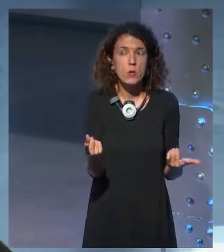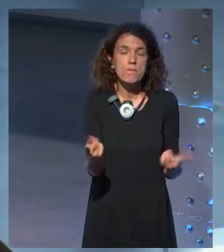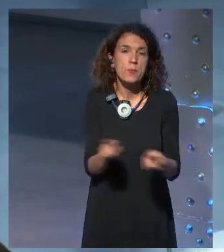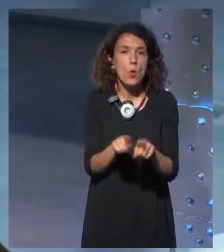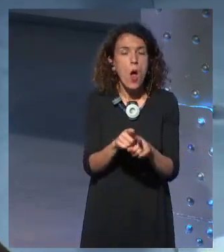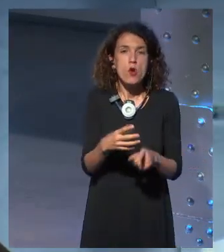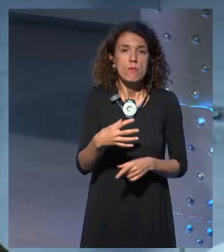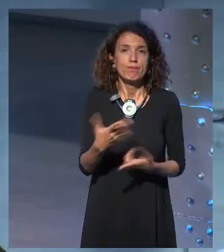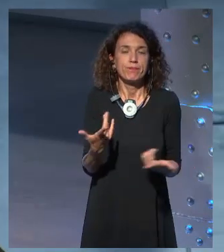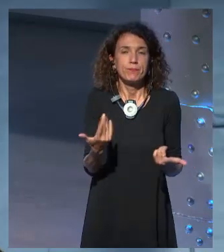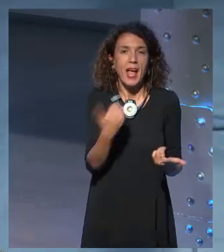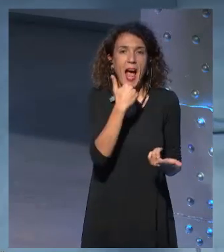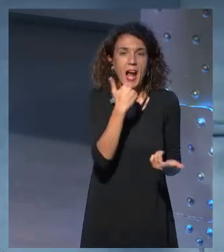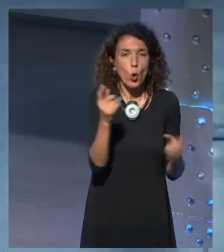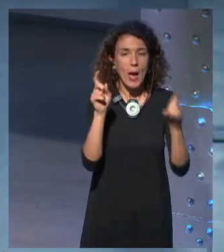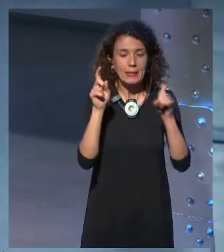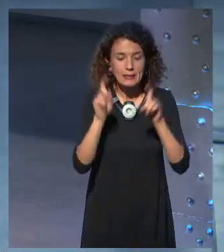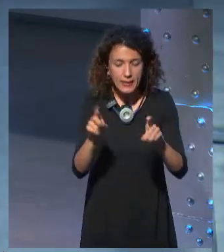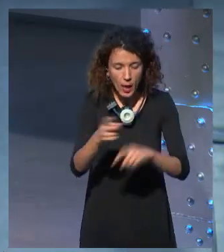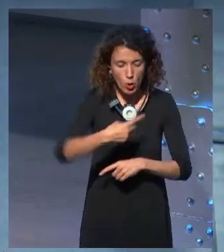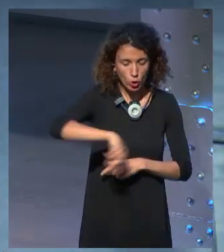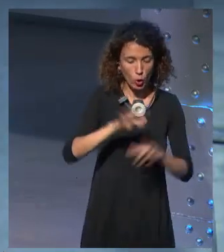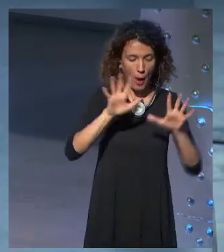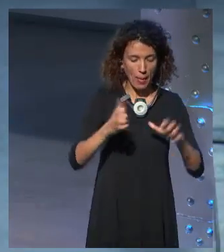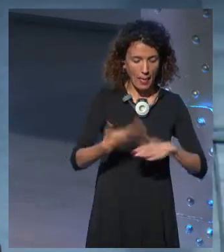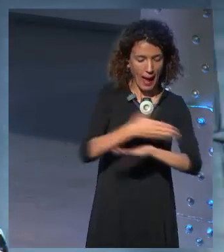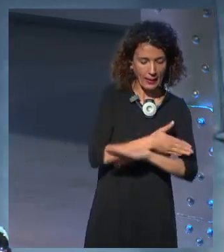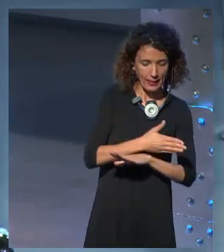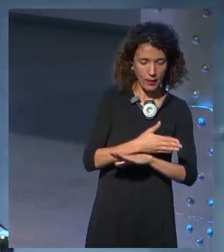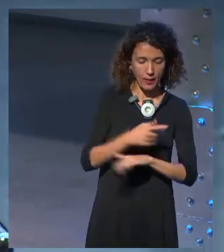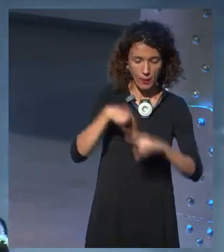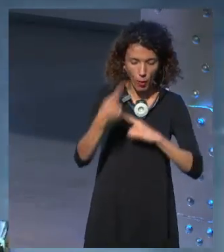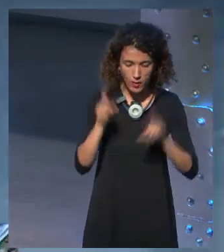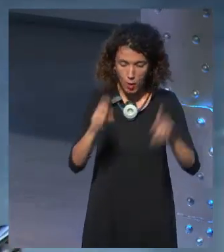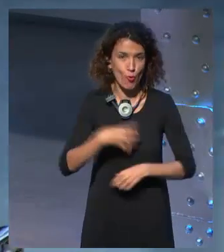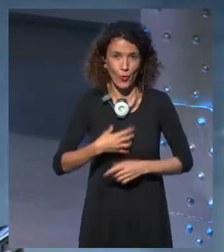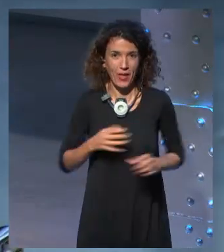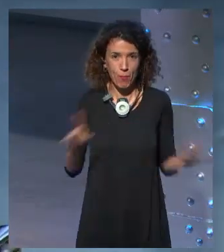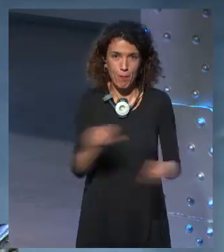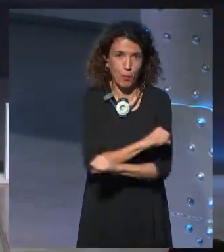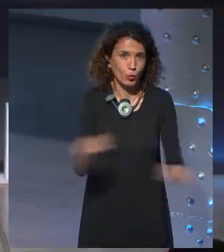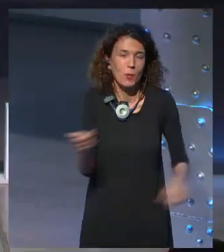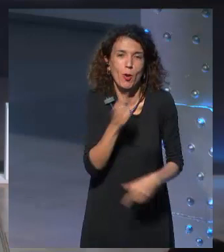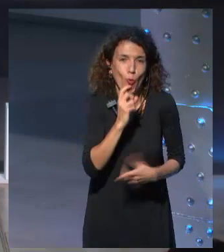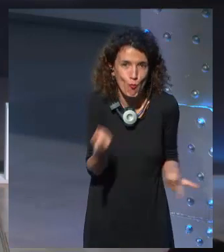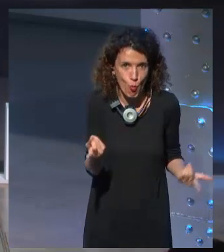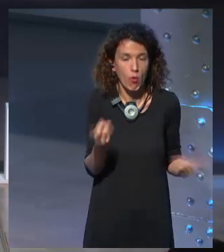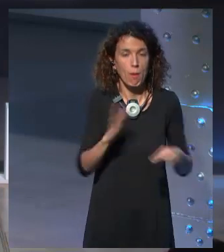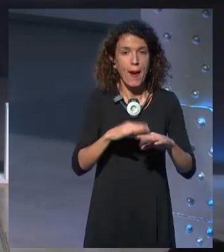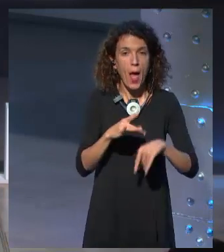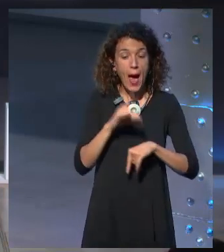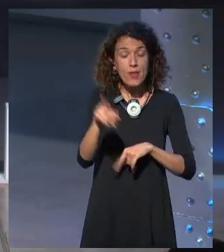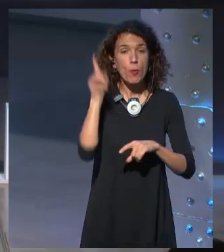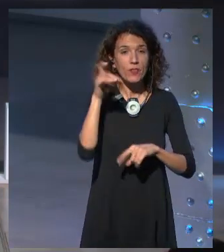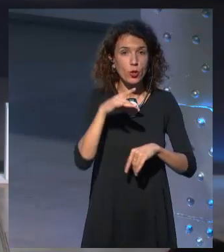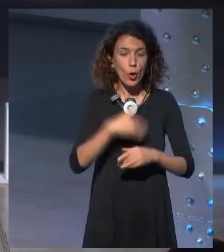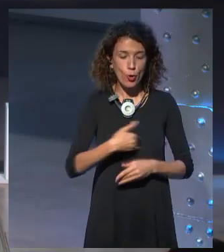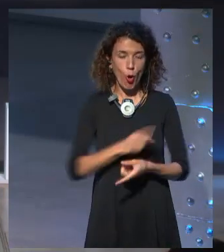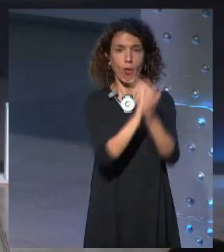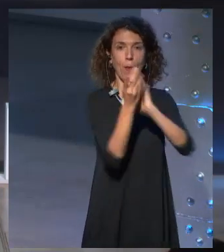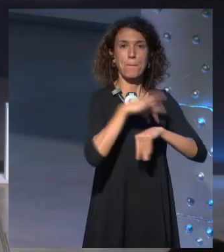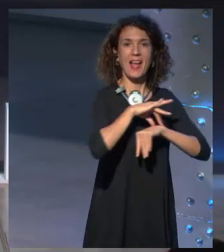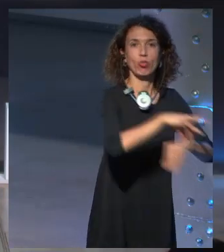before. It's just not possible. And so in order for our teachers to shift to being mentors, they have to have the opportunity to learn. They